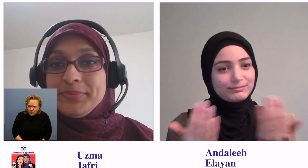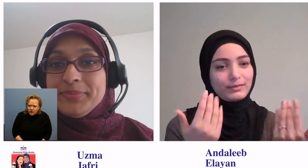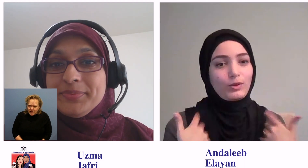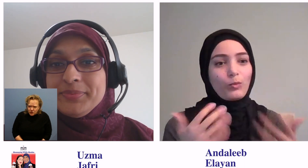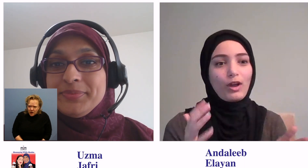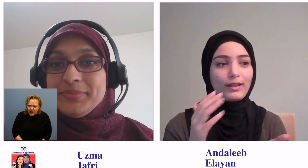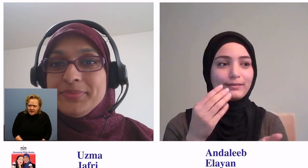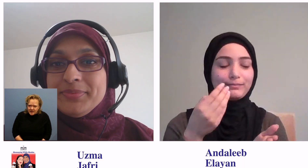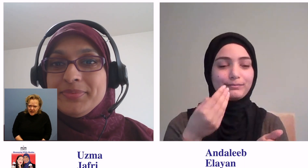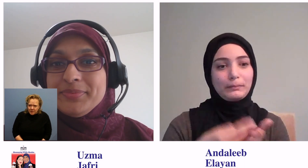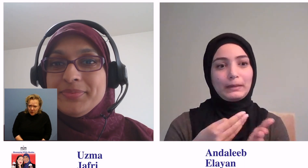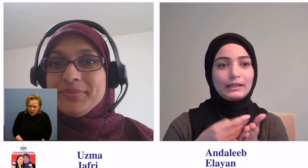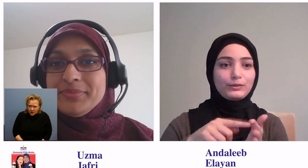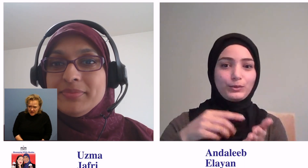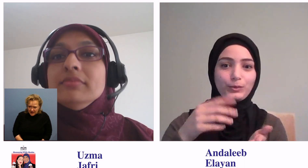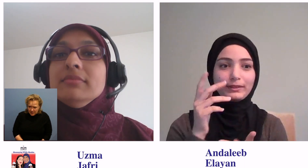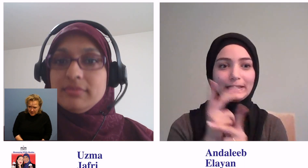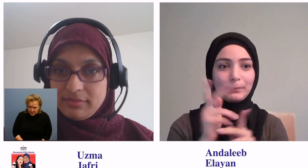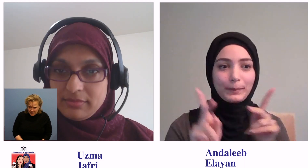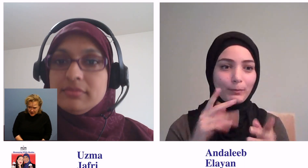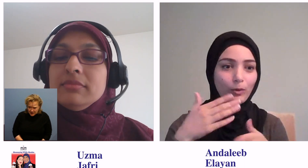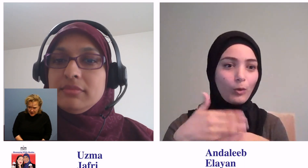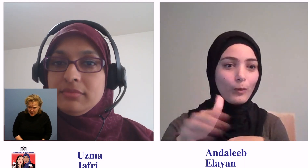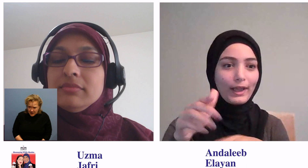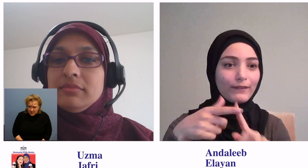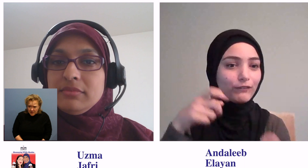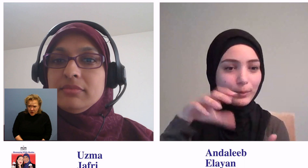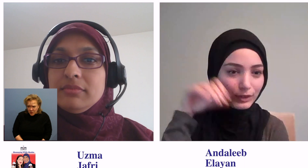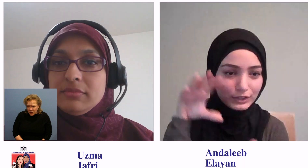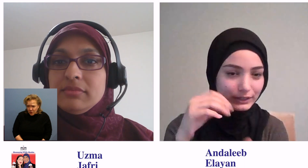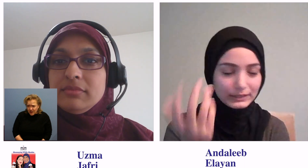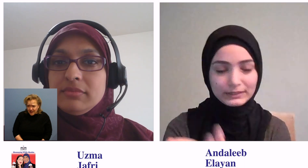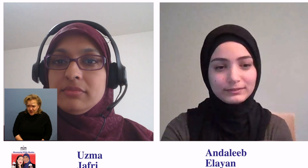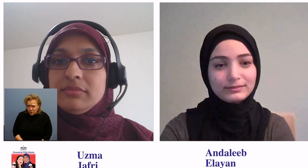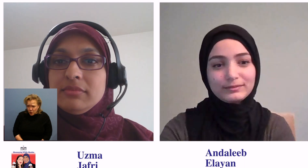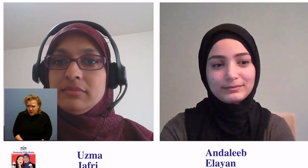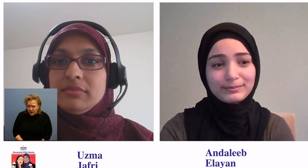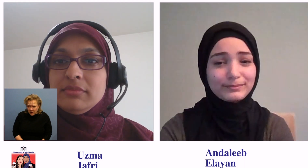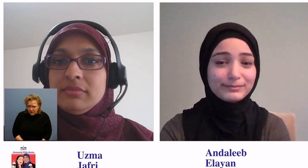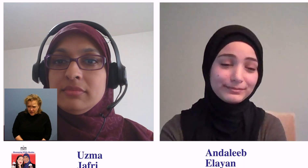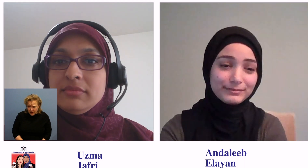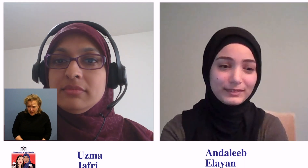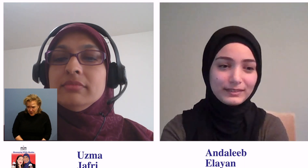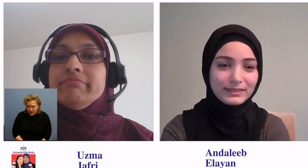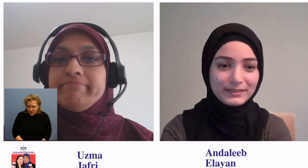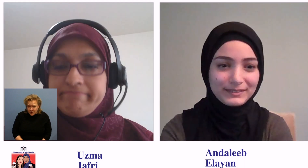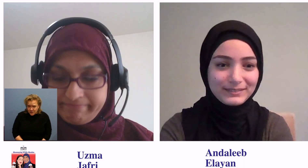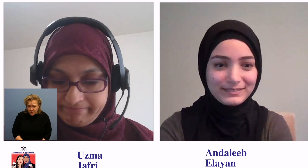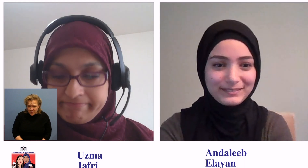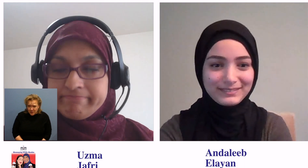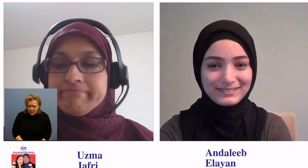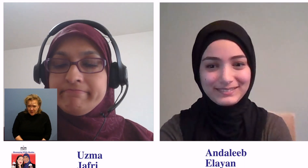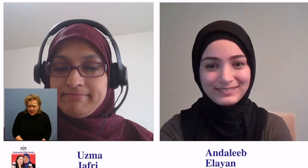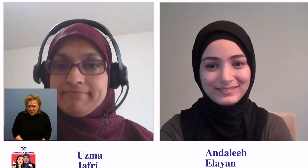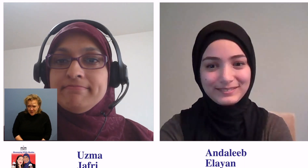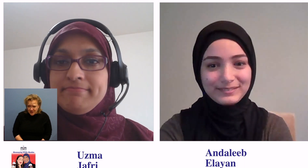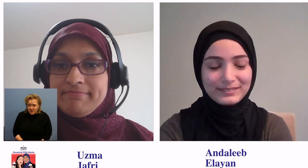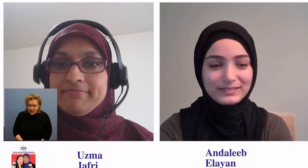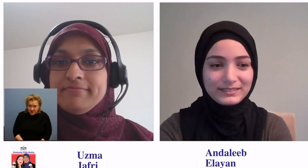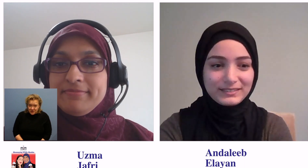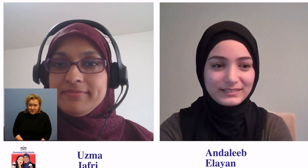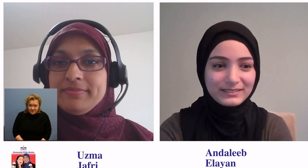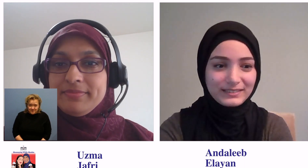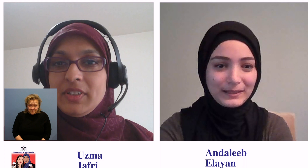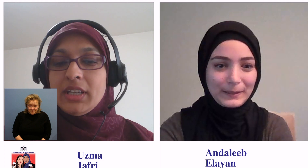We do really try to keep it low cost to get people in because we know that that's one of the barriers for people in the whole